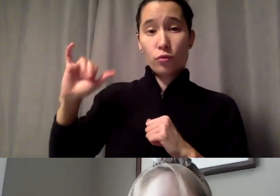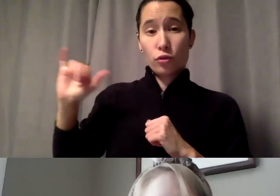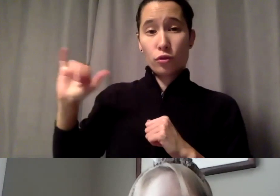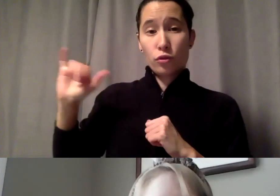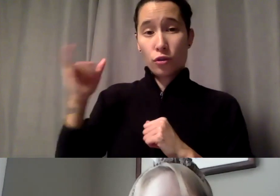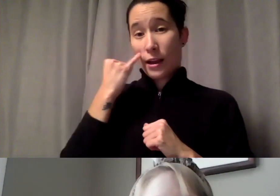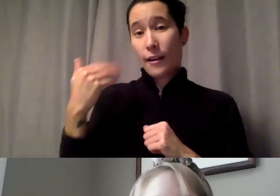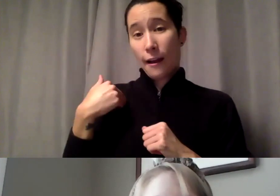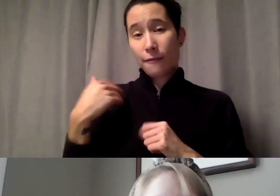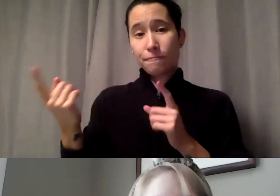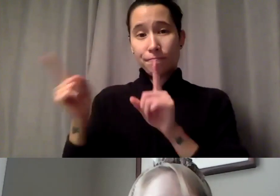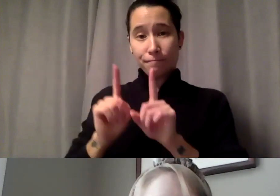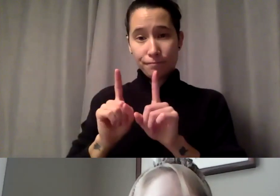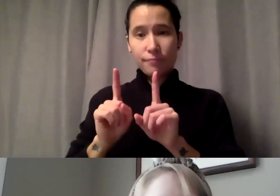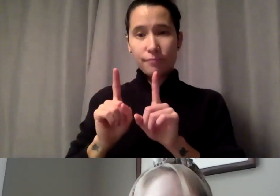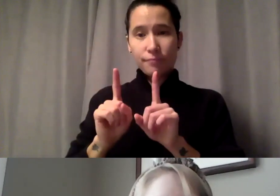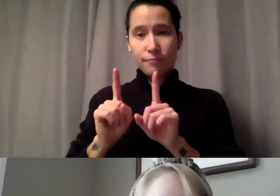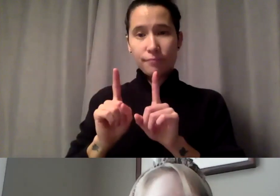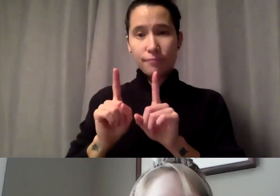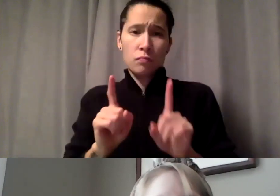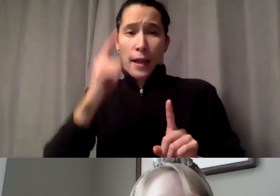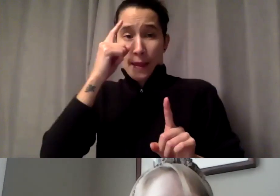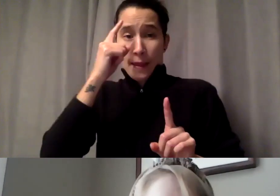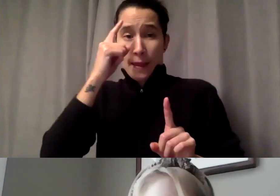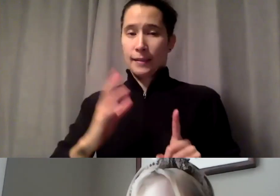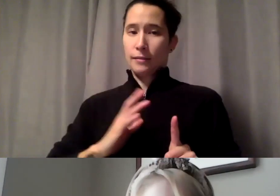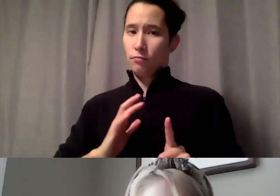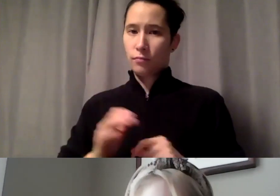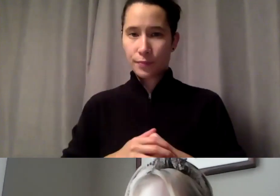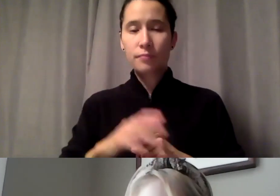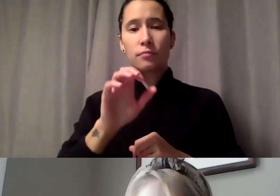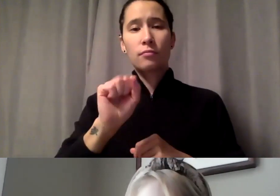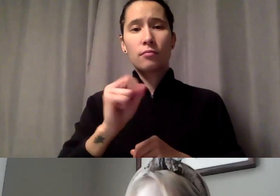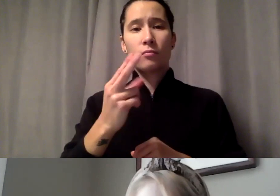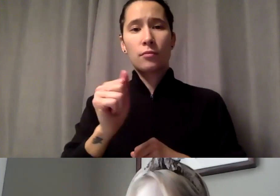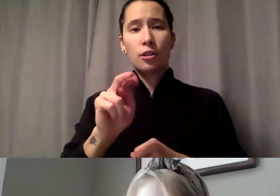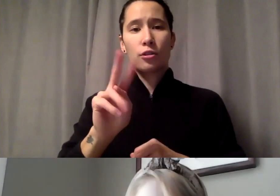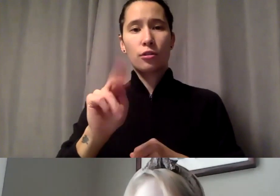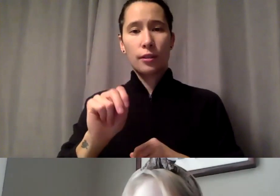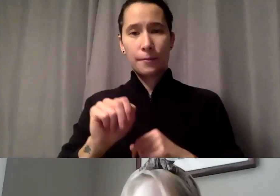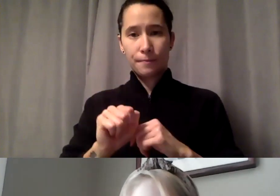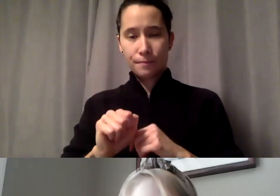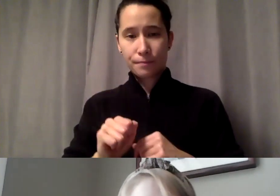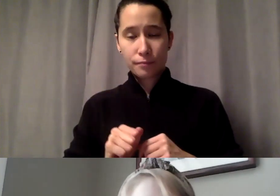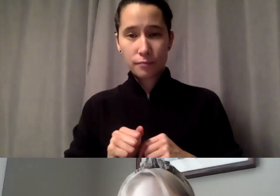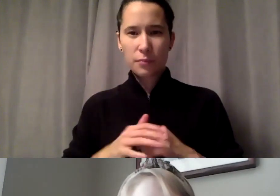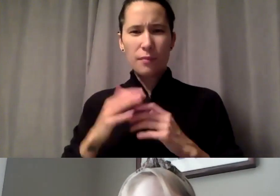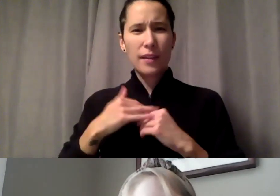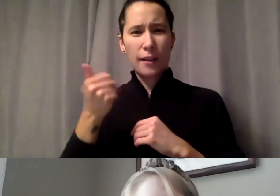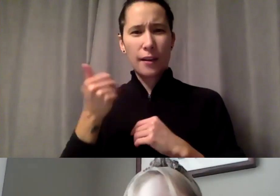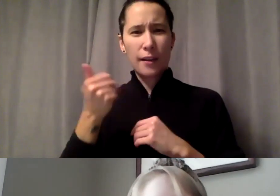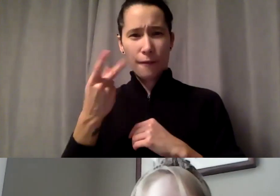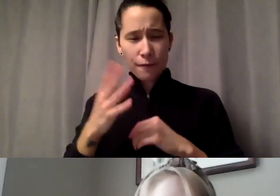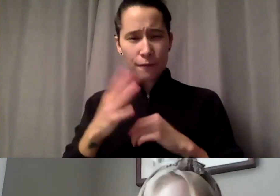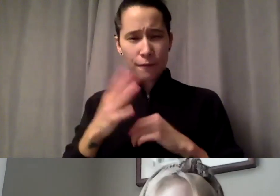So definitely that 1-2 is probably okay. Yes. And then just to be specific about that, because we did have a few questions from gymnastics,